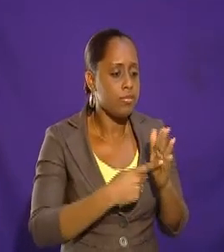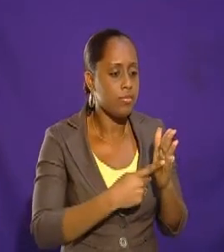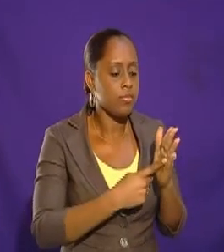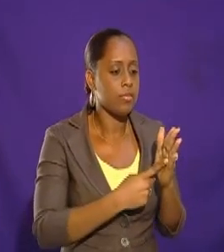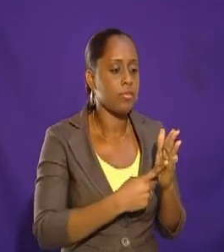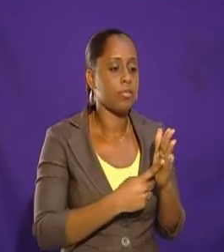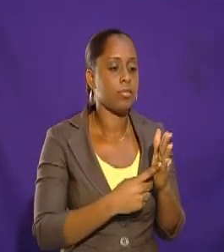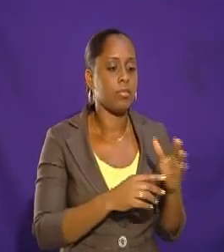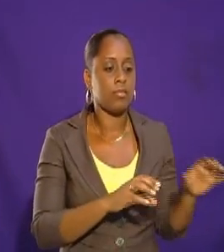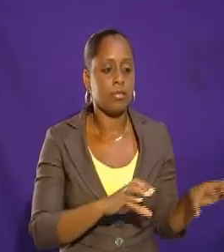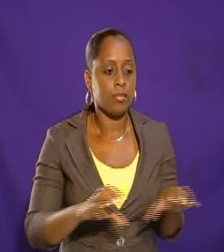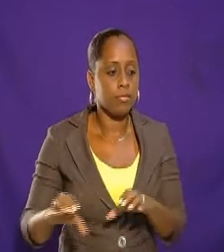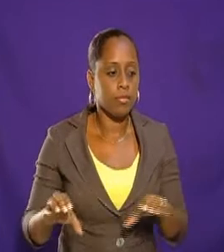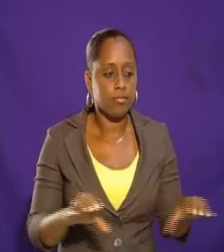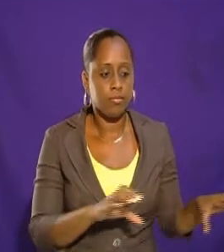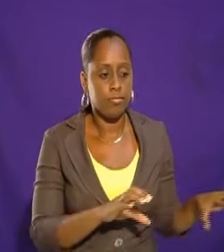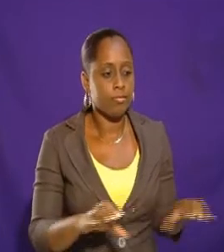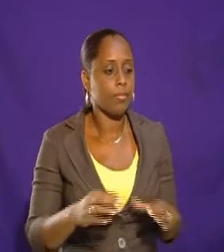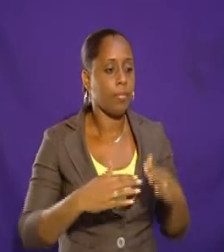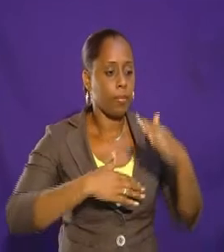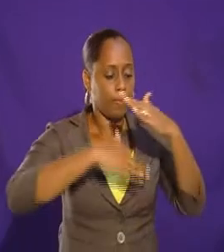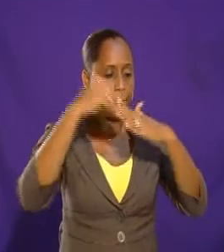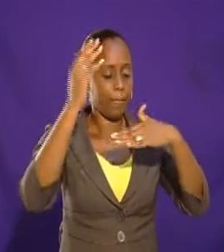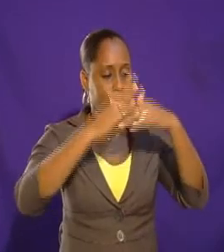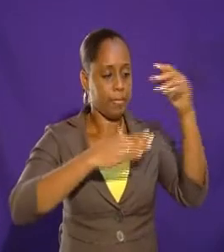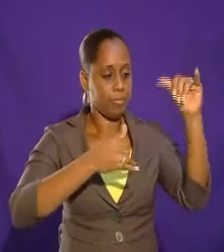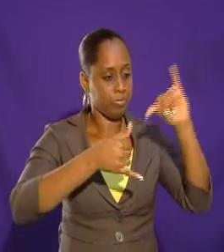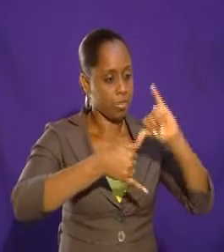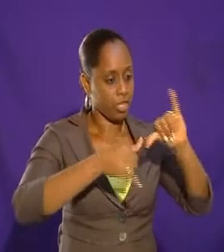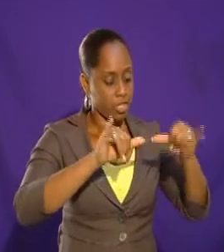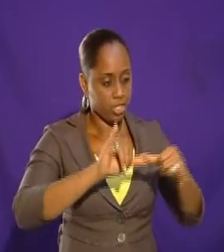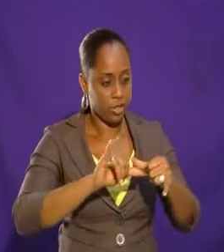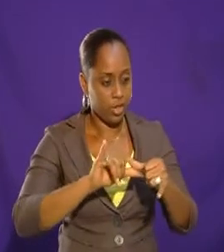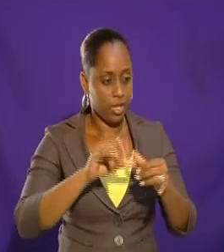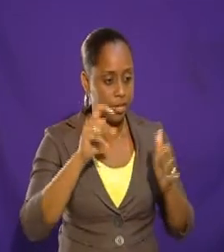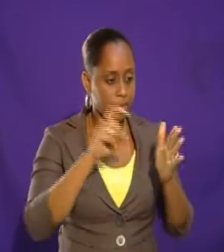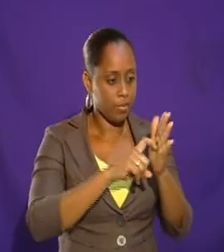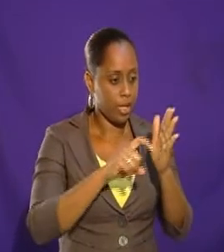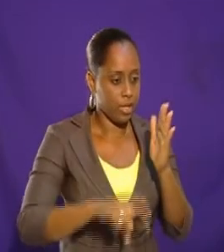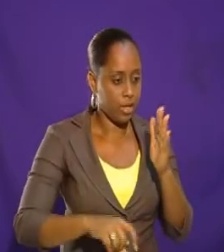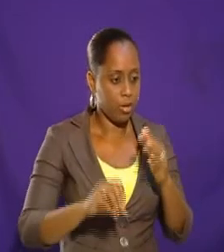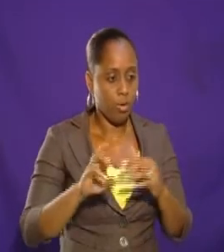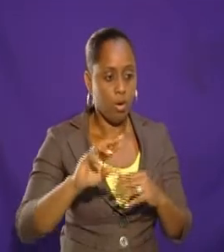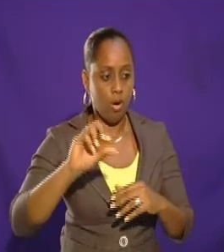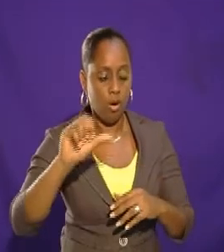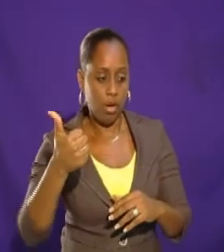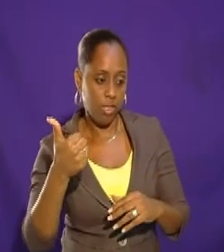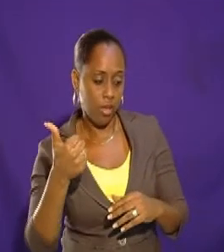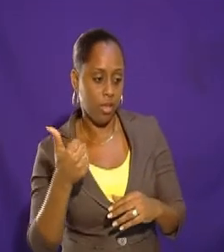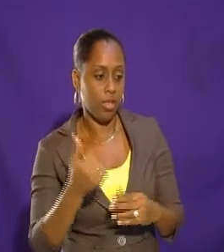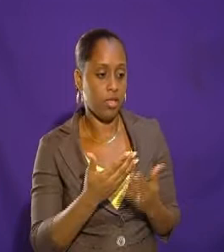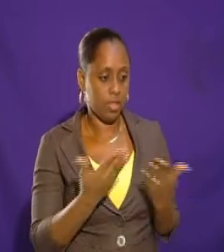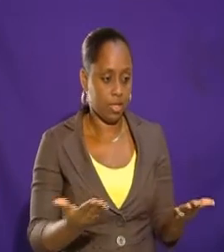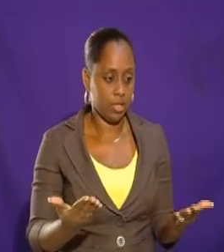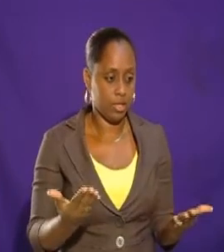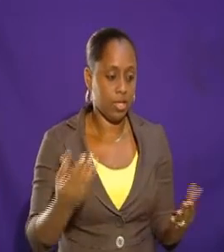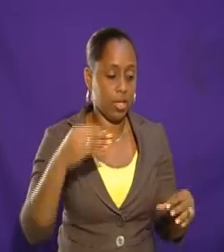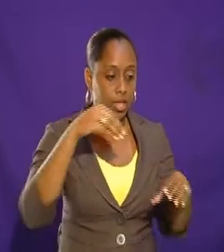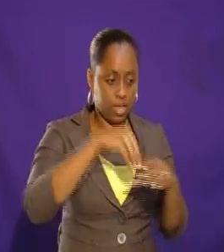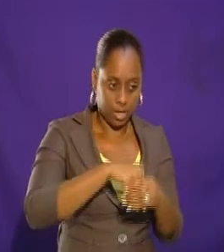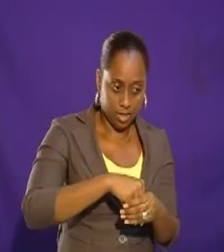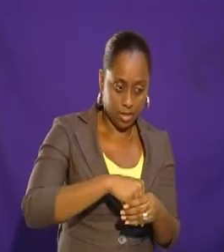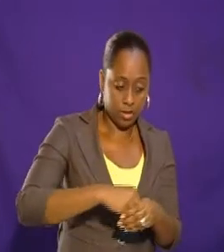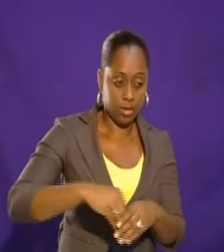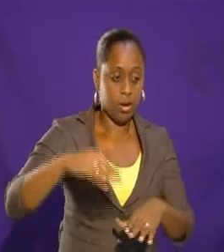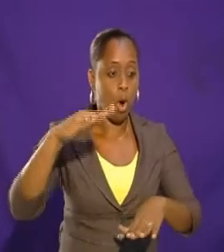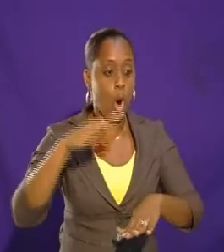other operations in, on, over or under land, the making of any material change in the use